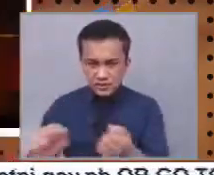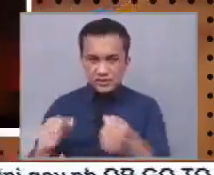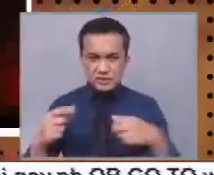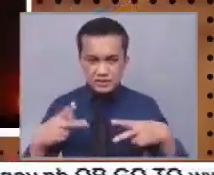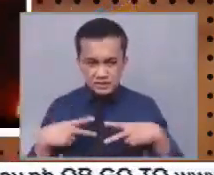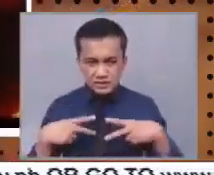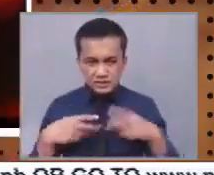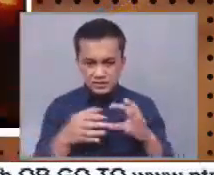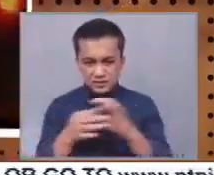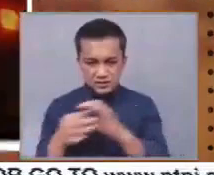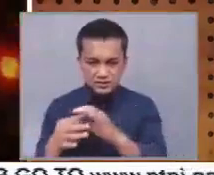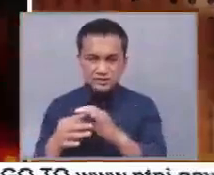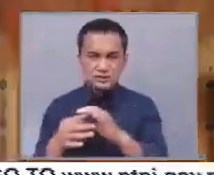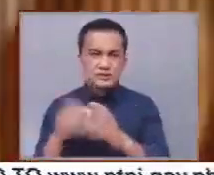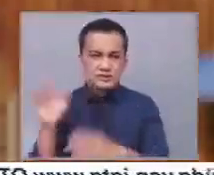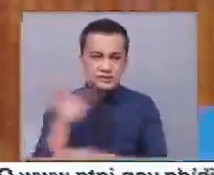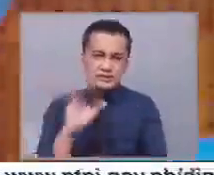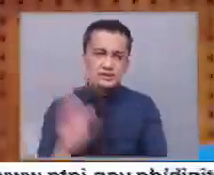Whoville.